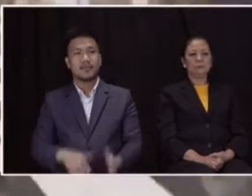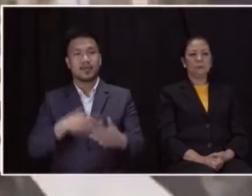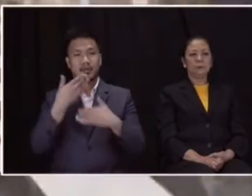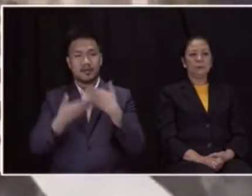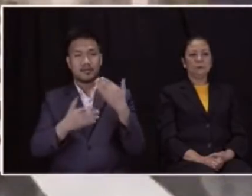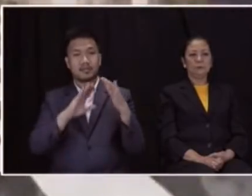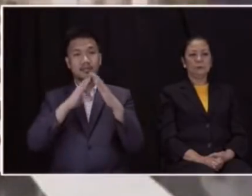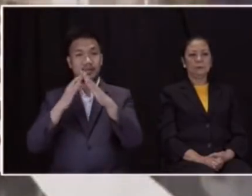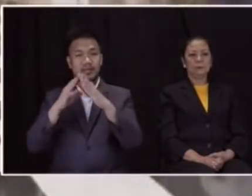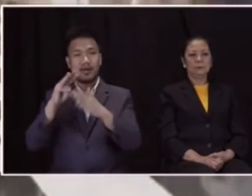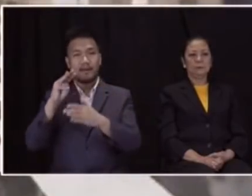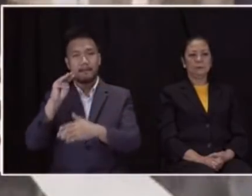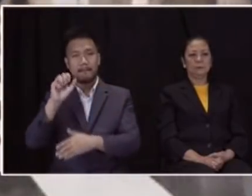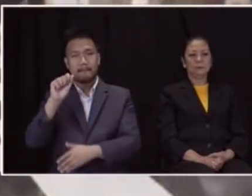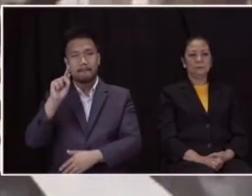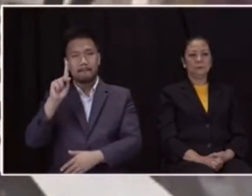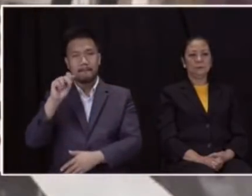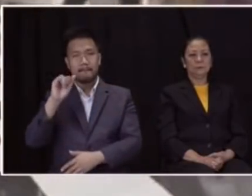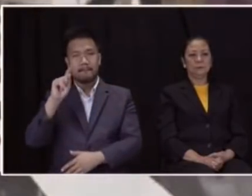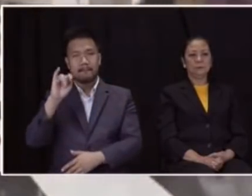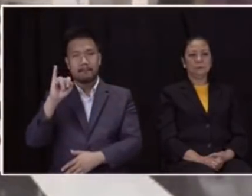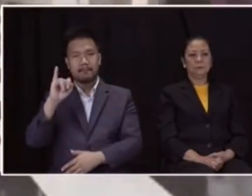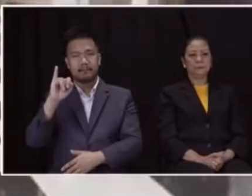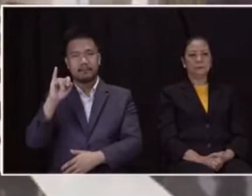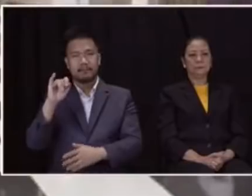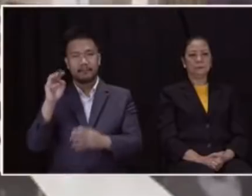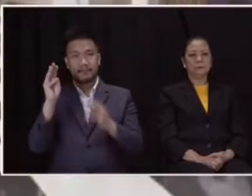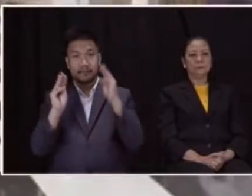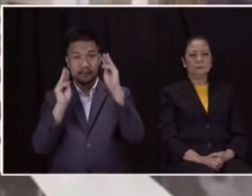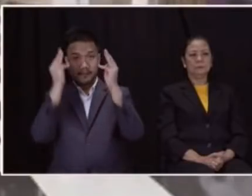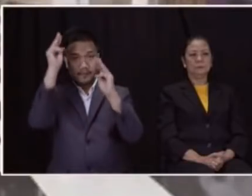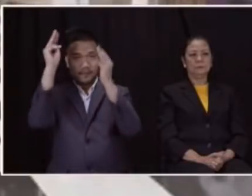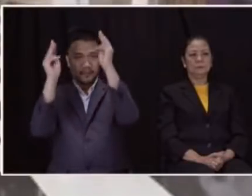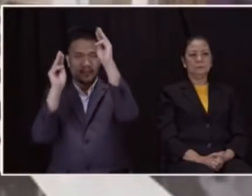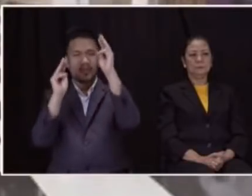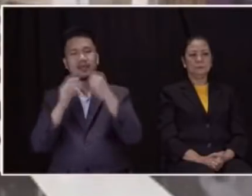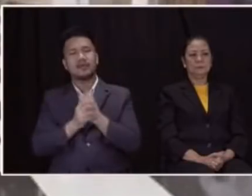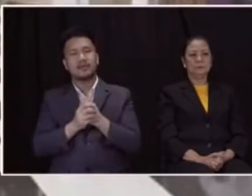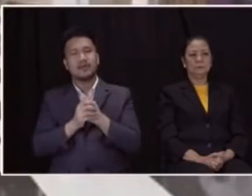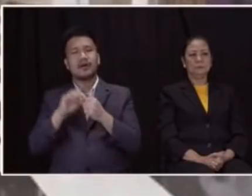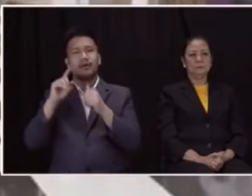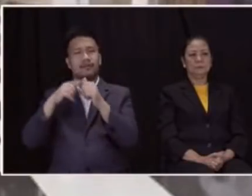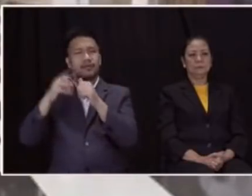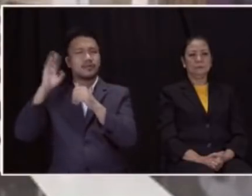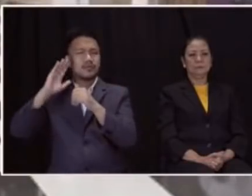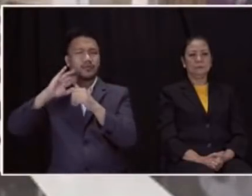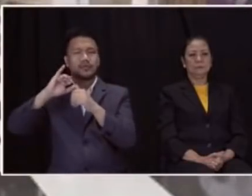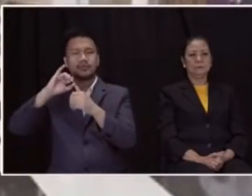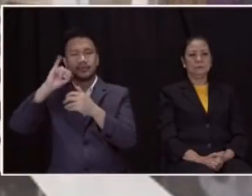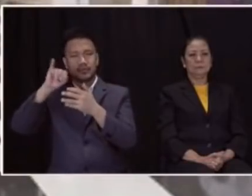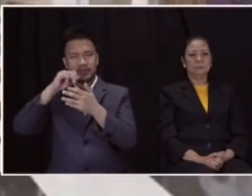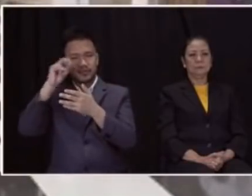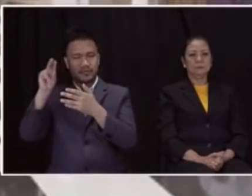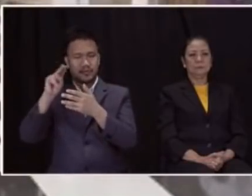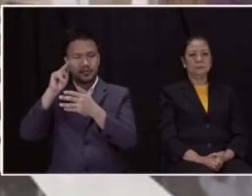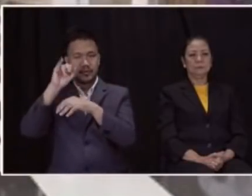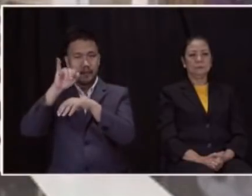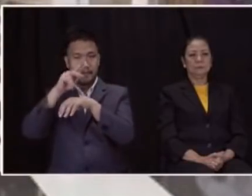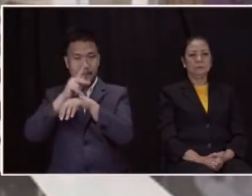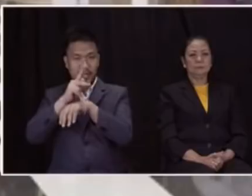An independent municipality in 1670, originally named San Pedro de Makati, was shortened